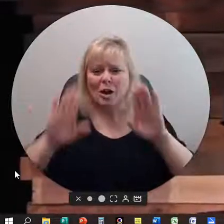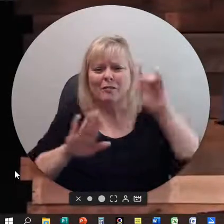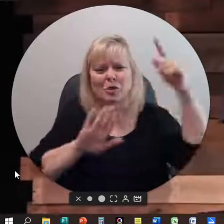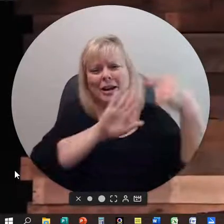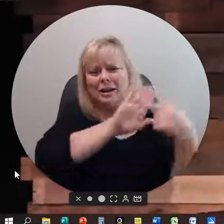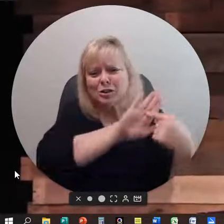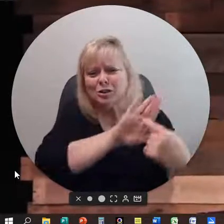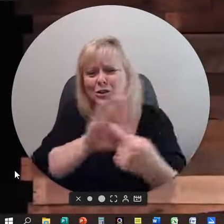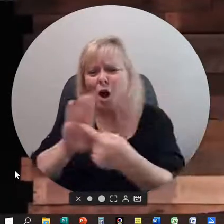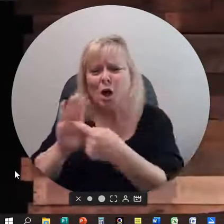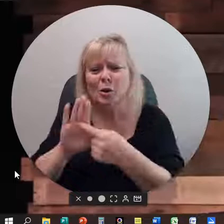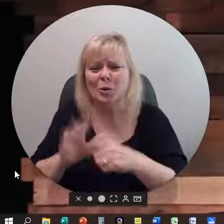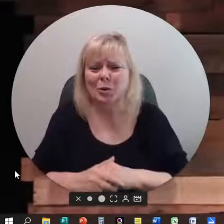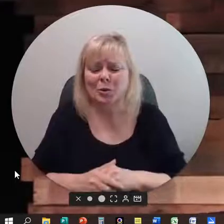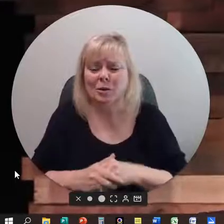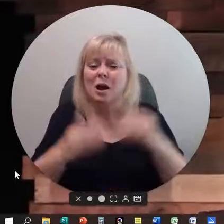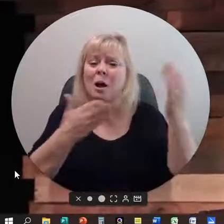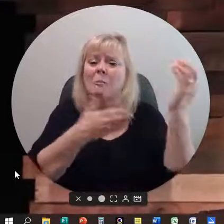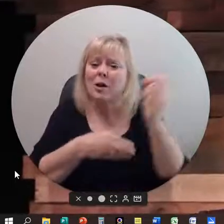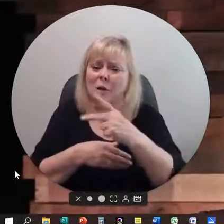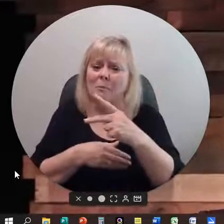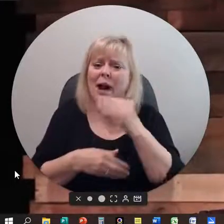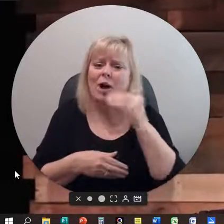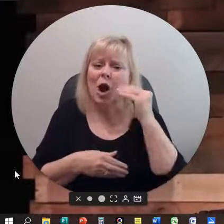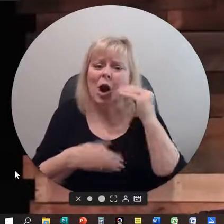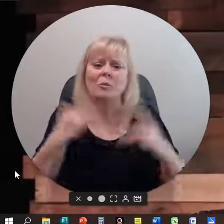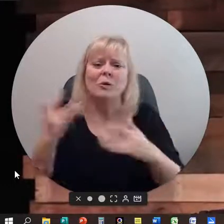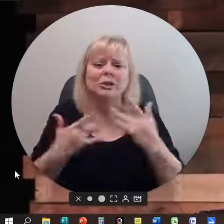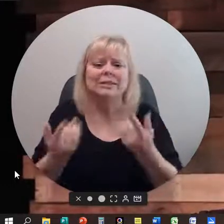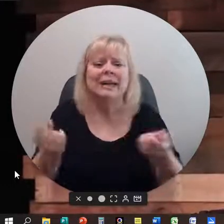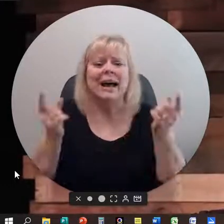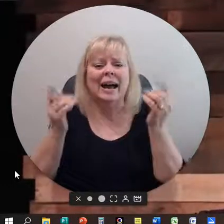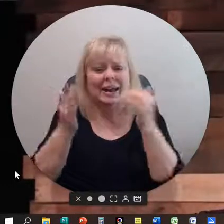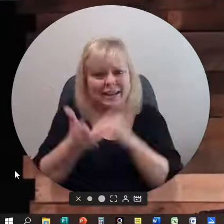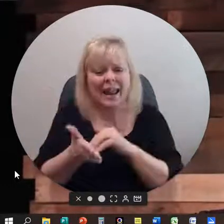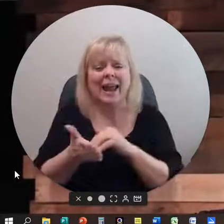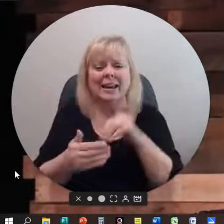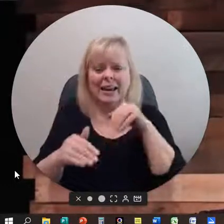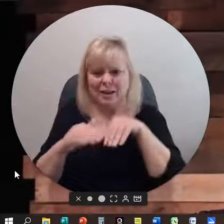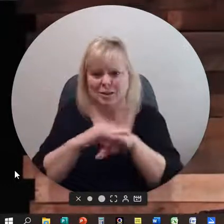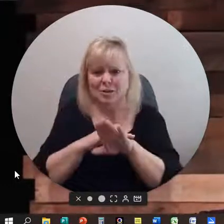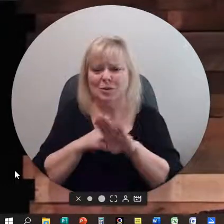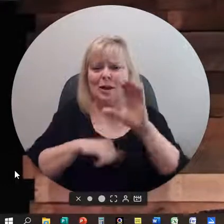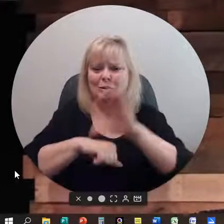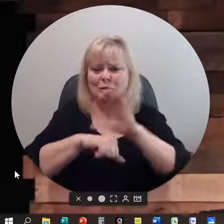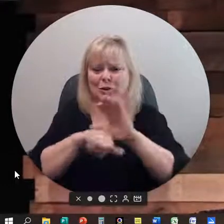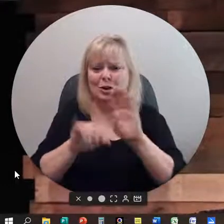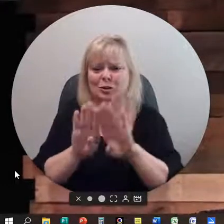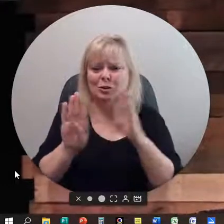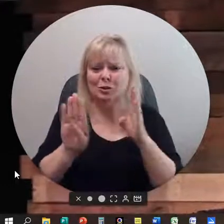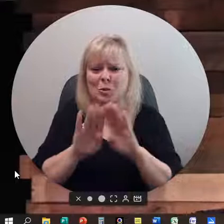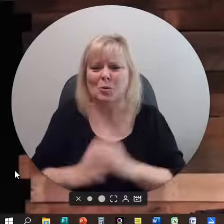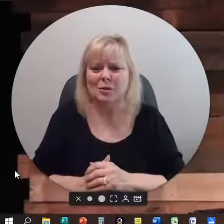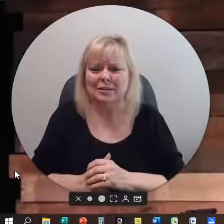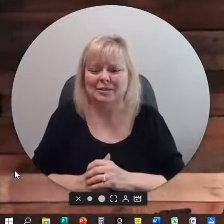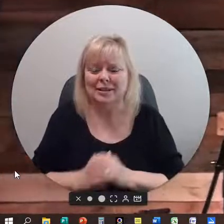he bring you home rejoicing once again into our doors. Go in peace.